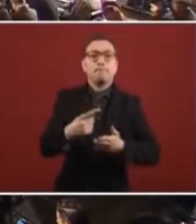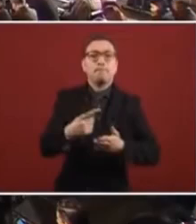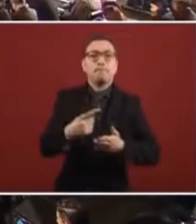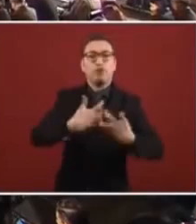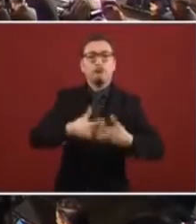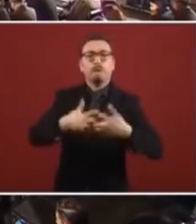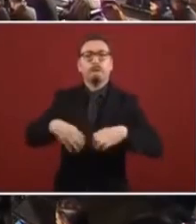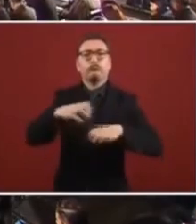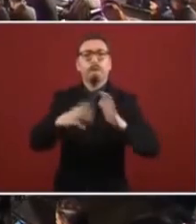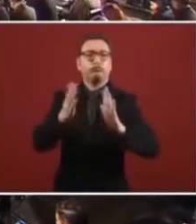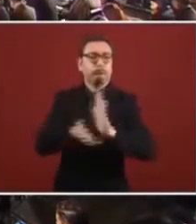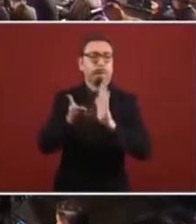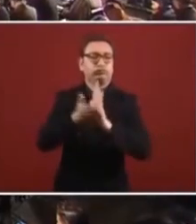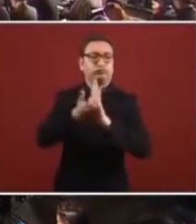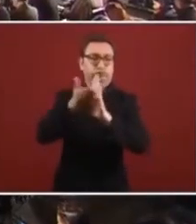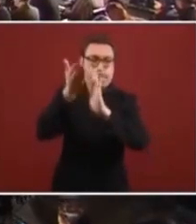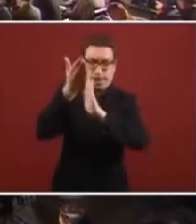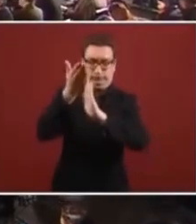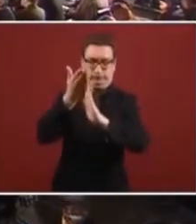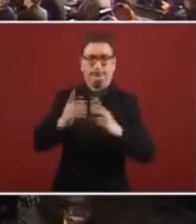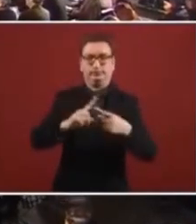lowest parts.